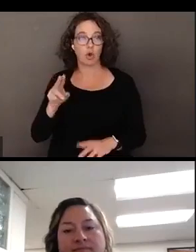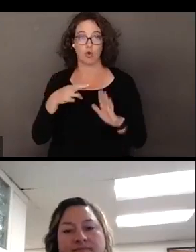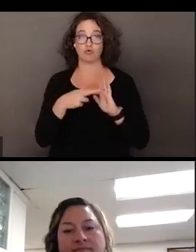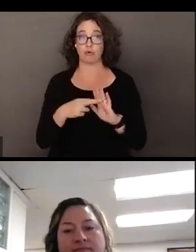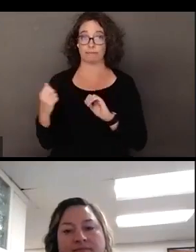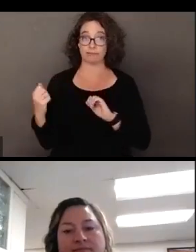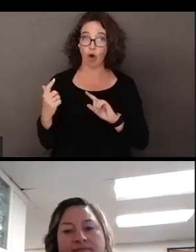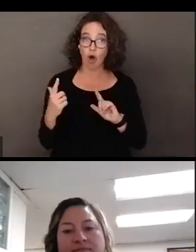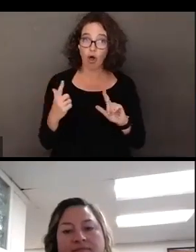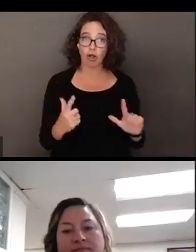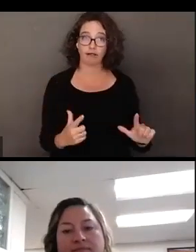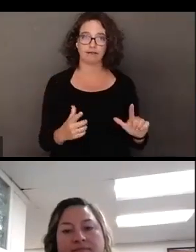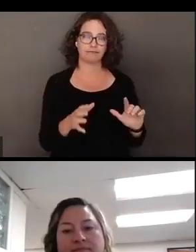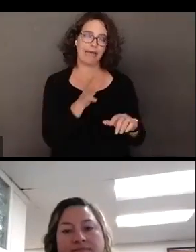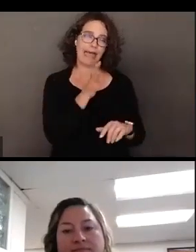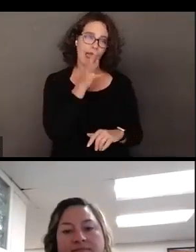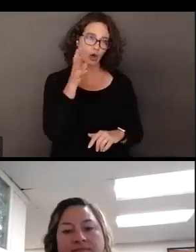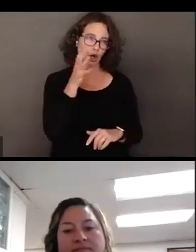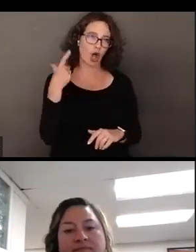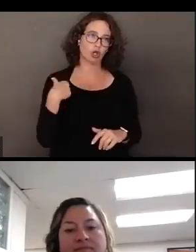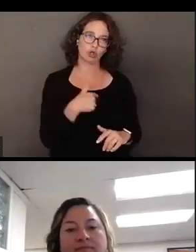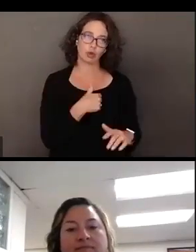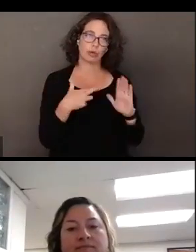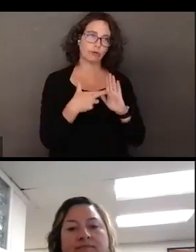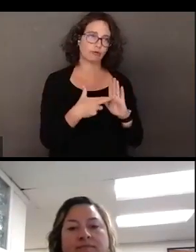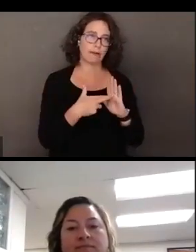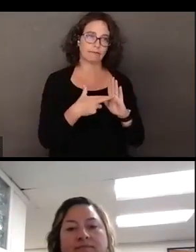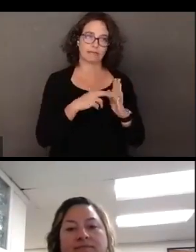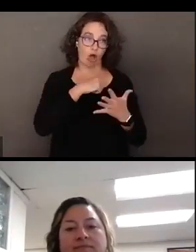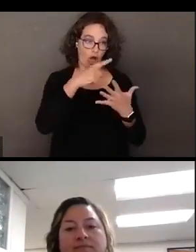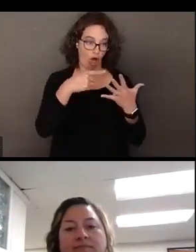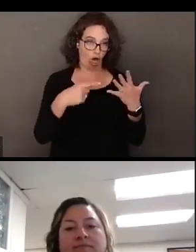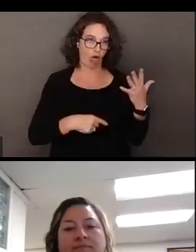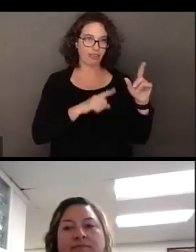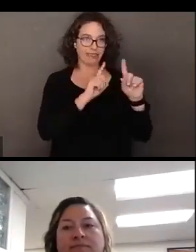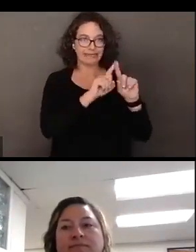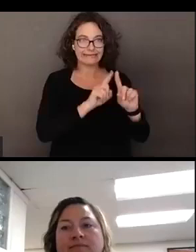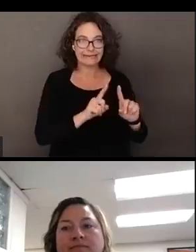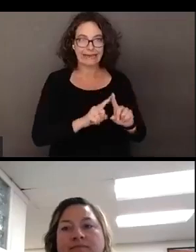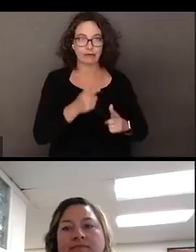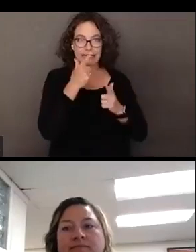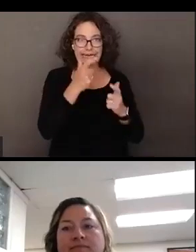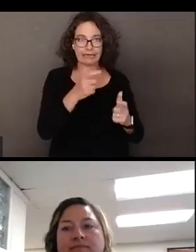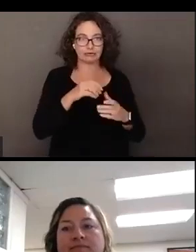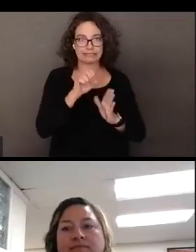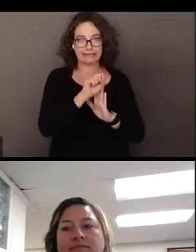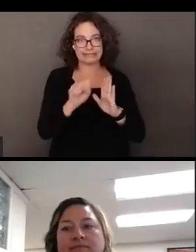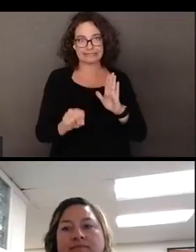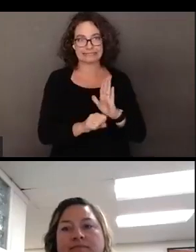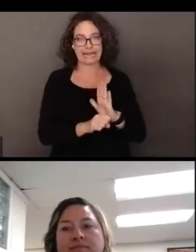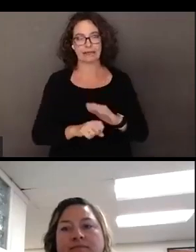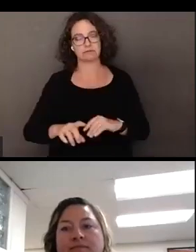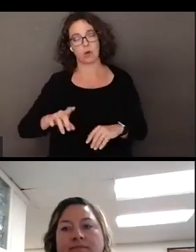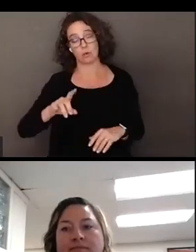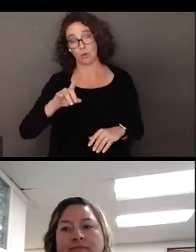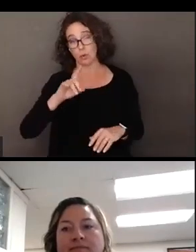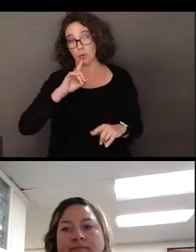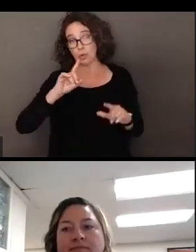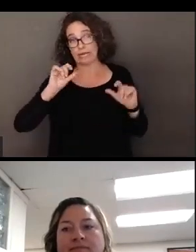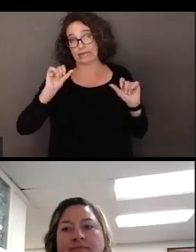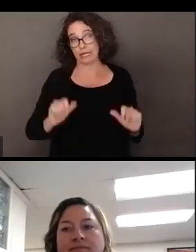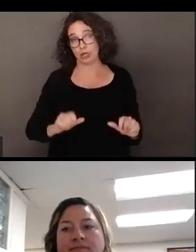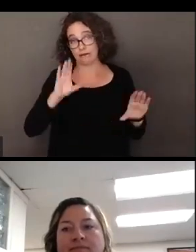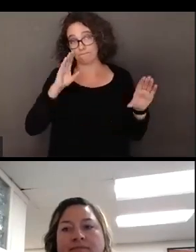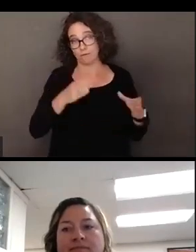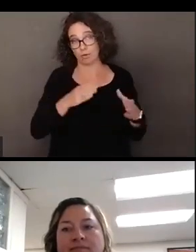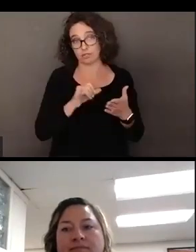Agriculturally, we represent all of the various commodity and interests in the state. And so really could speak to that. It